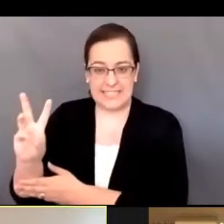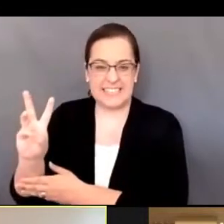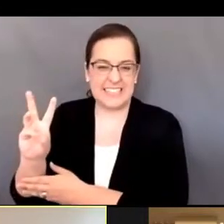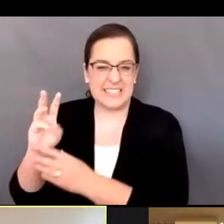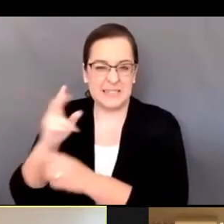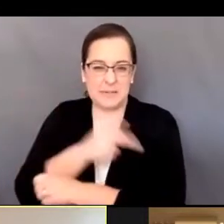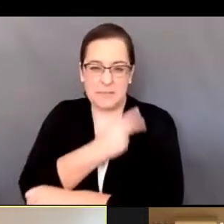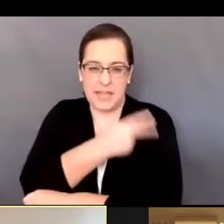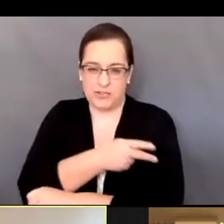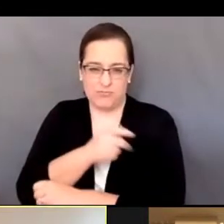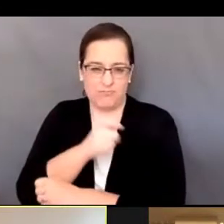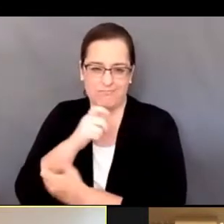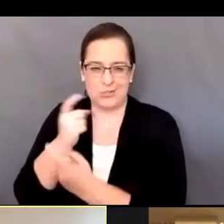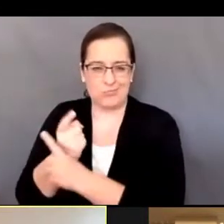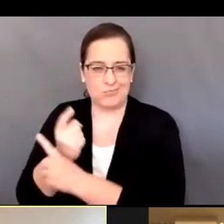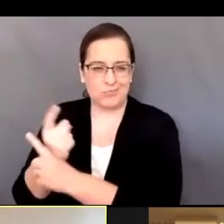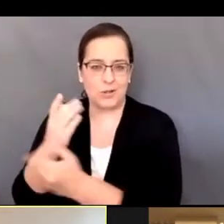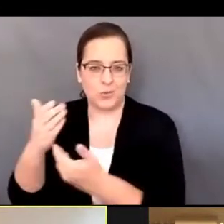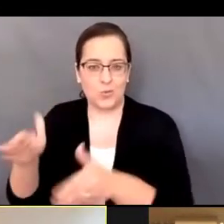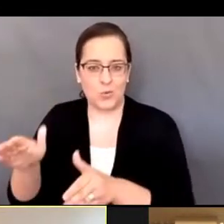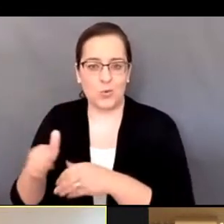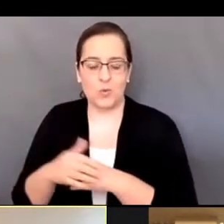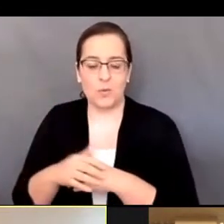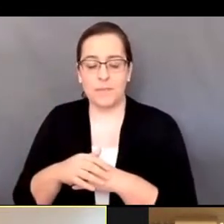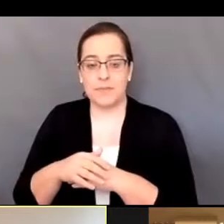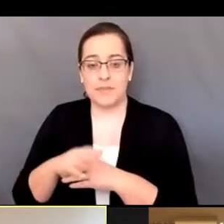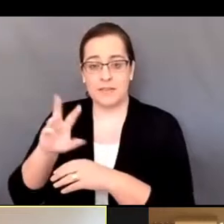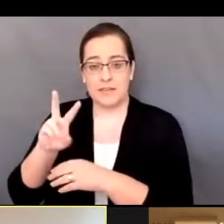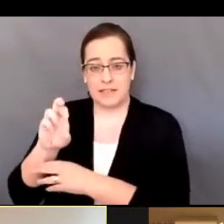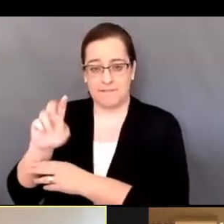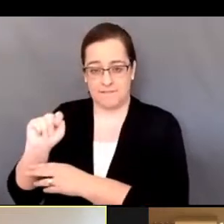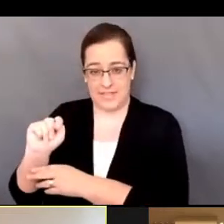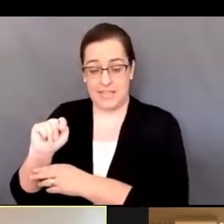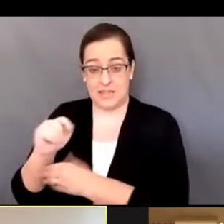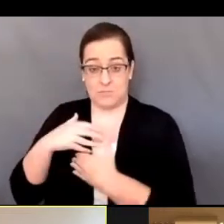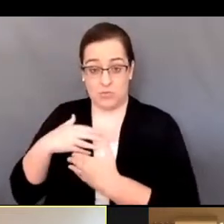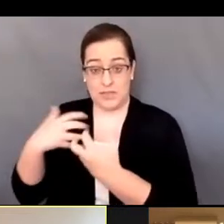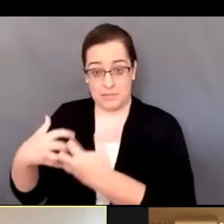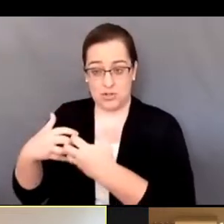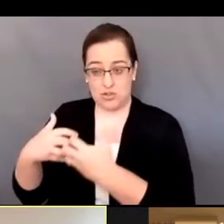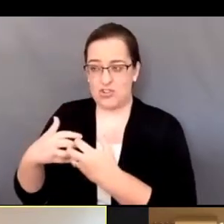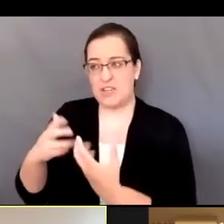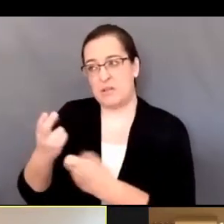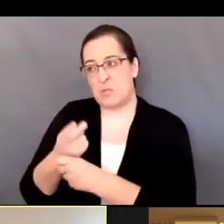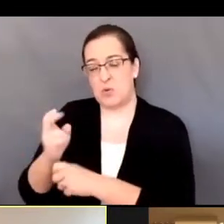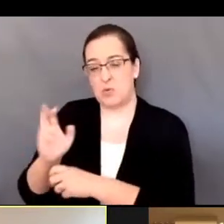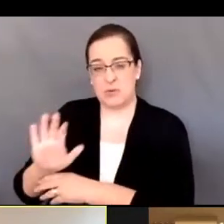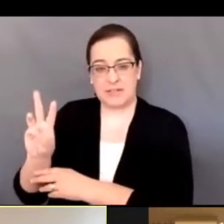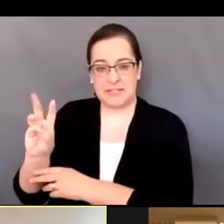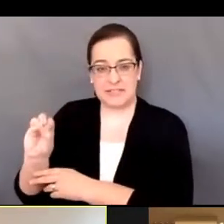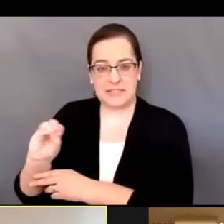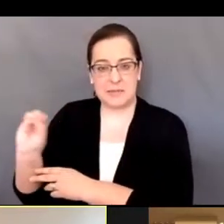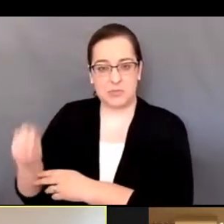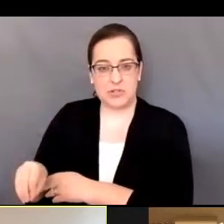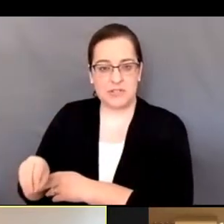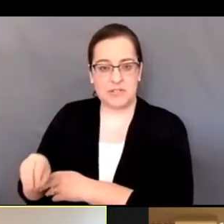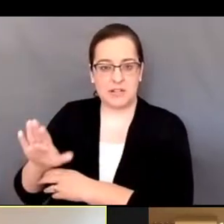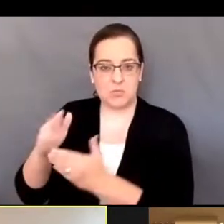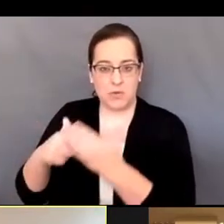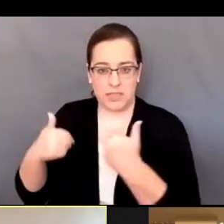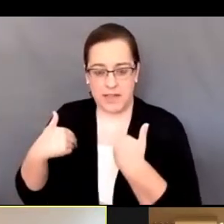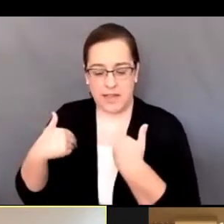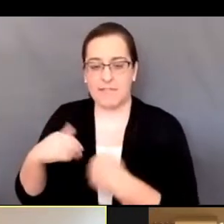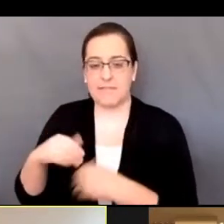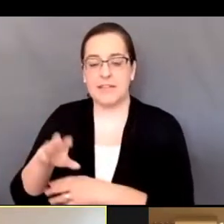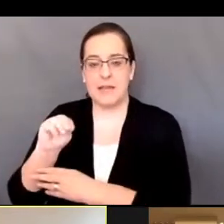non-ICU settings. The ventilator capacity was about 60% at BSA, and the MICU capacity was